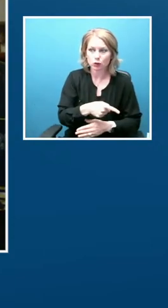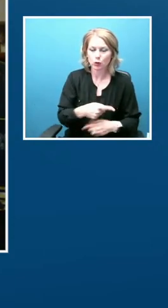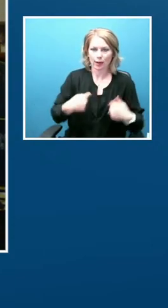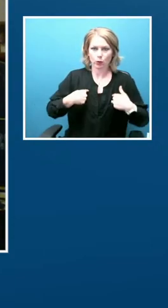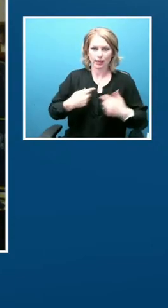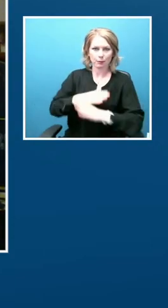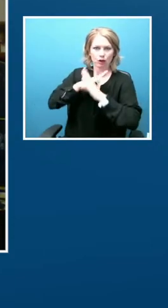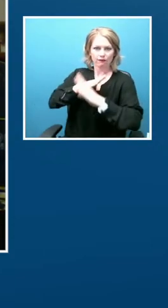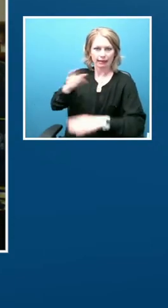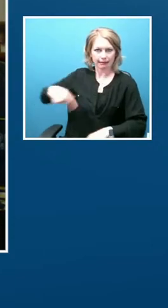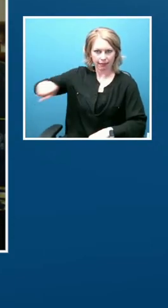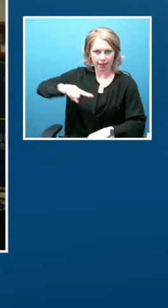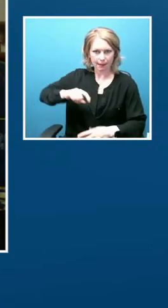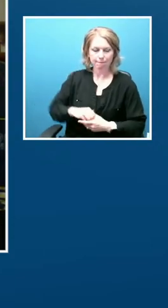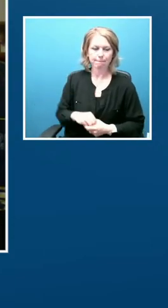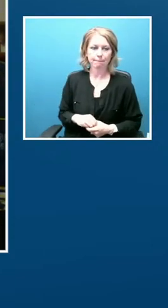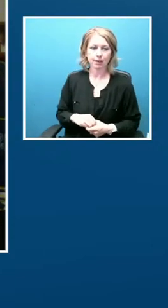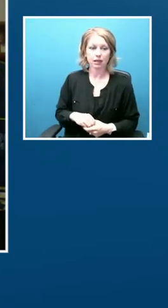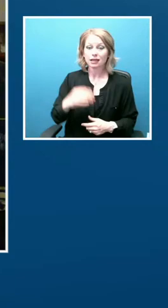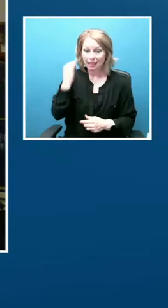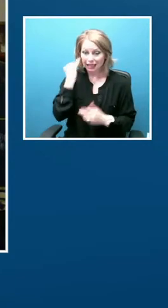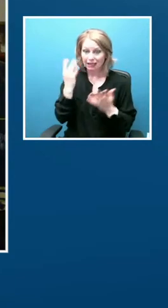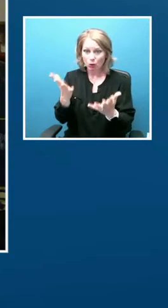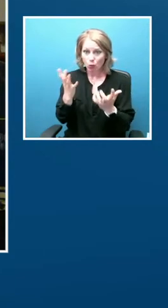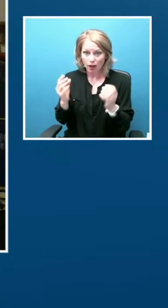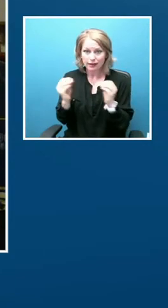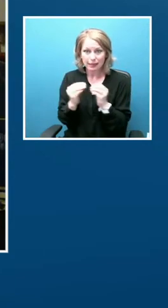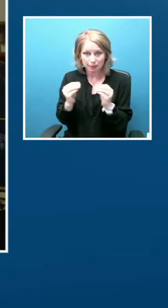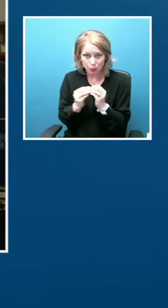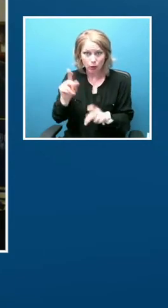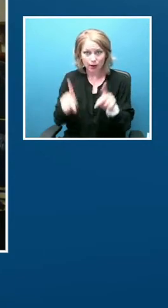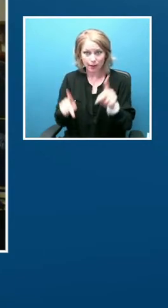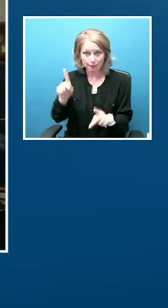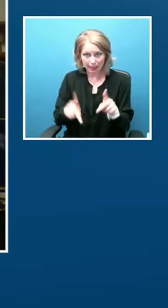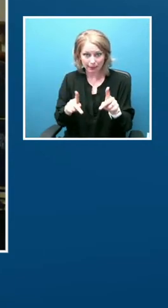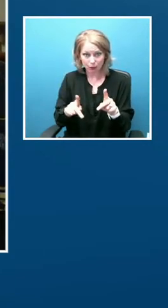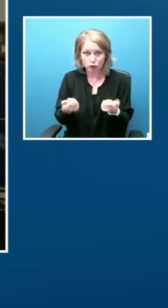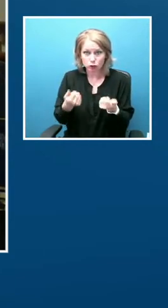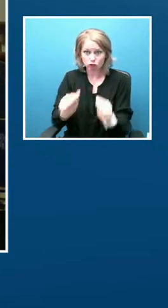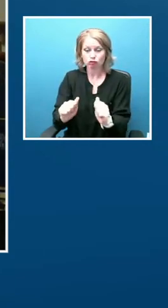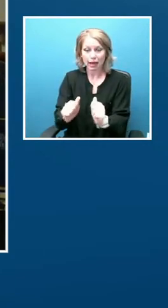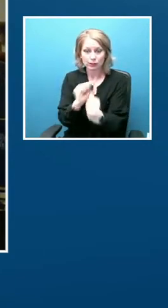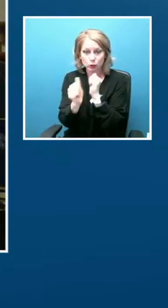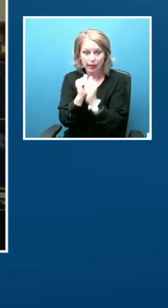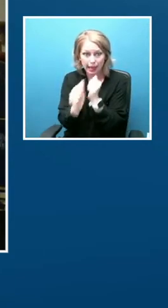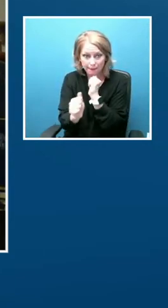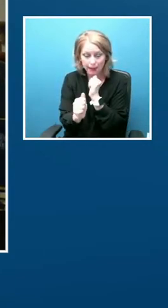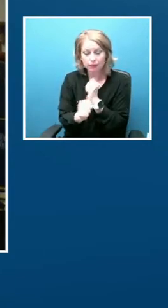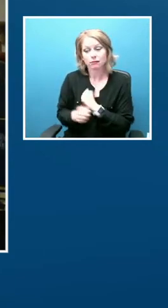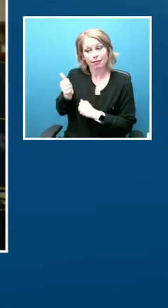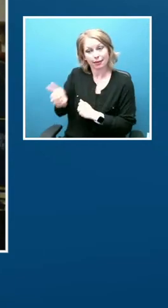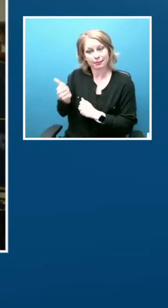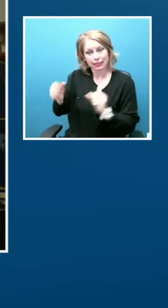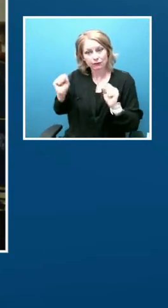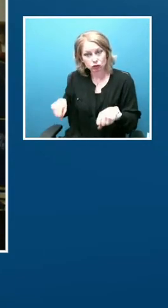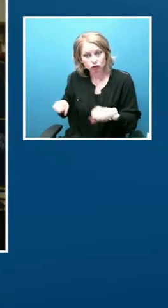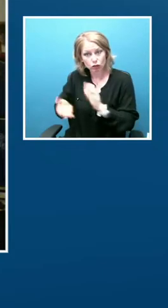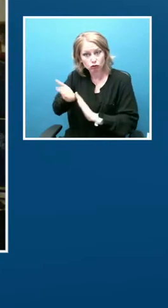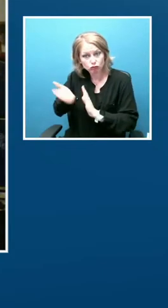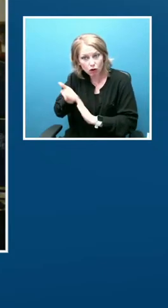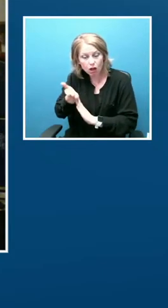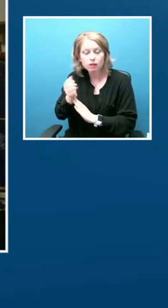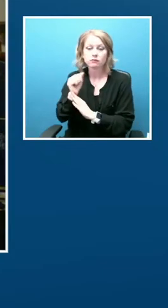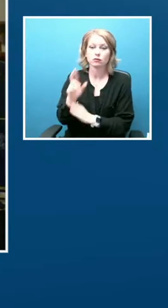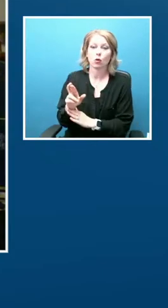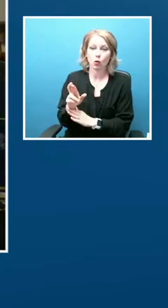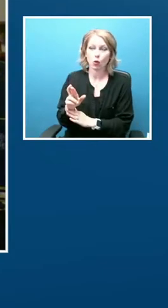wanted representation on the DNC, they could have run themselves or recruited candidates to run against us, but they did